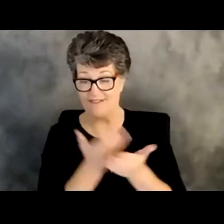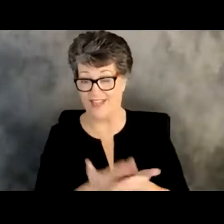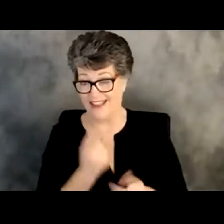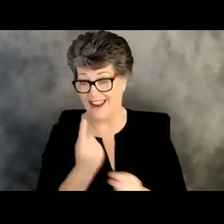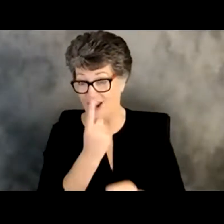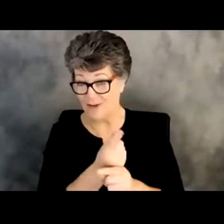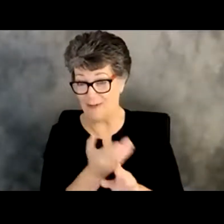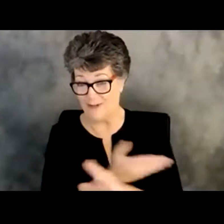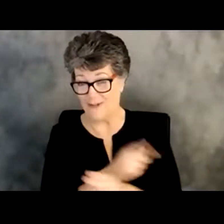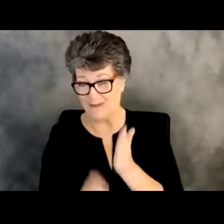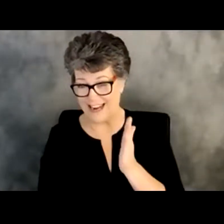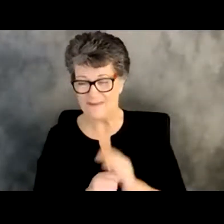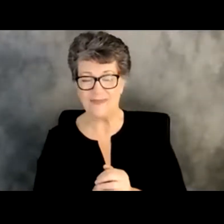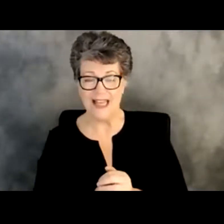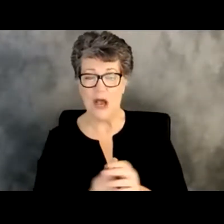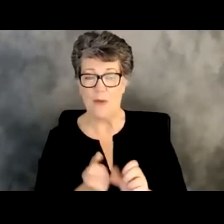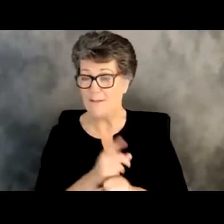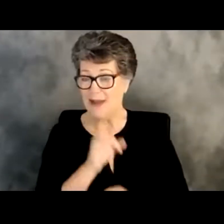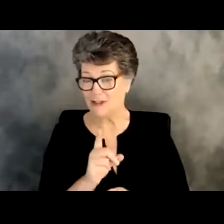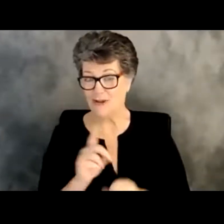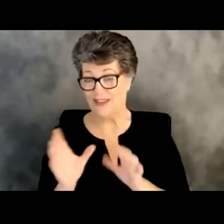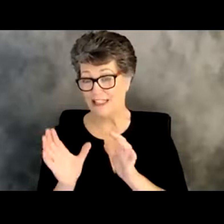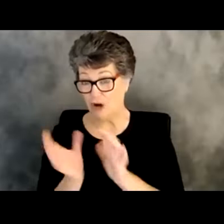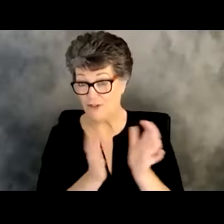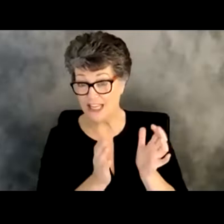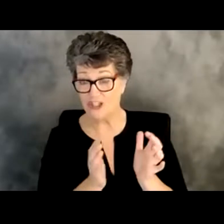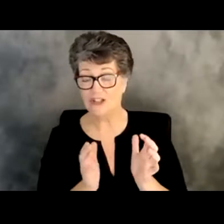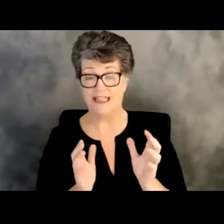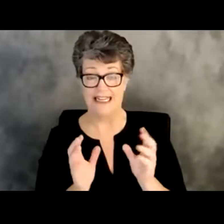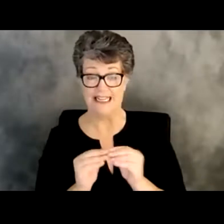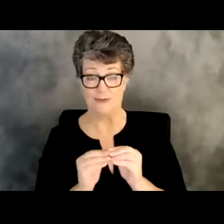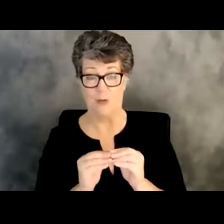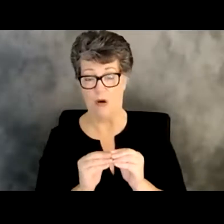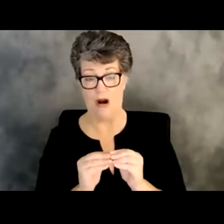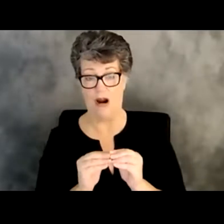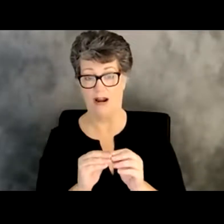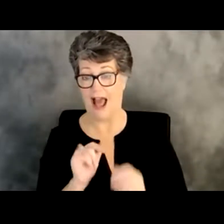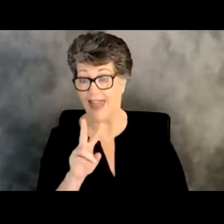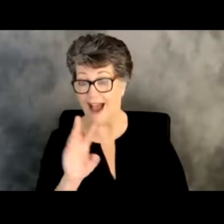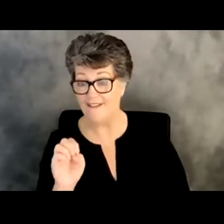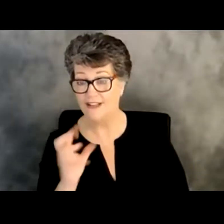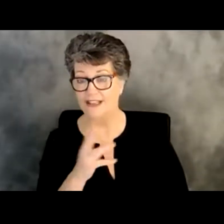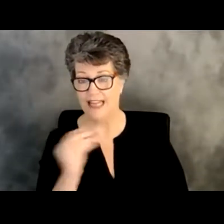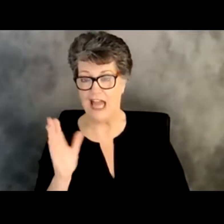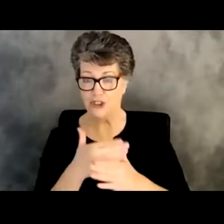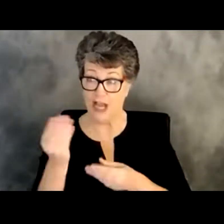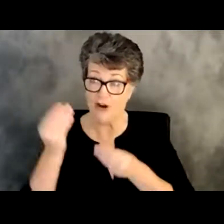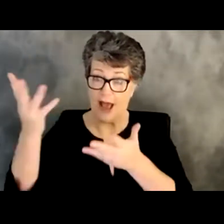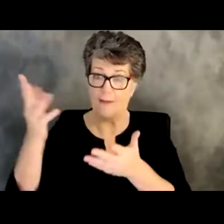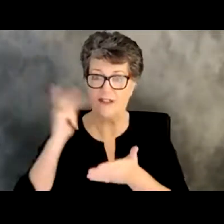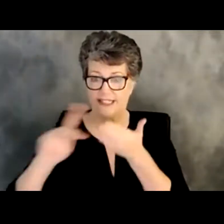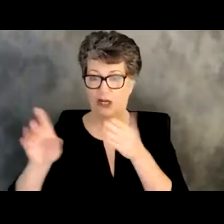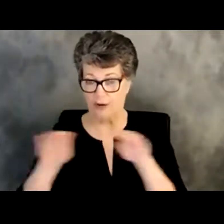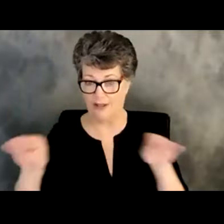do it. But I want to make sure that this conversation is memorialized and shared up secretarial level,